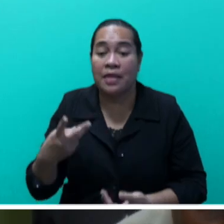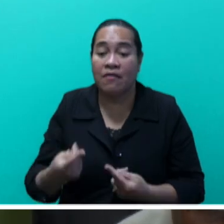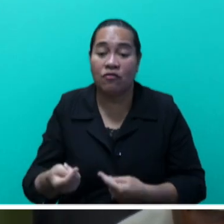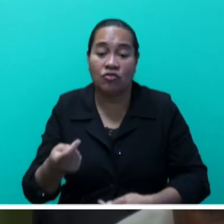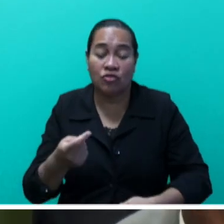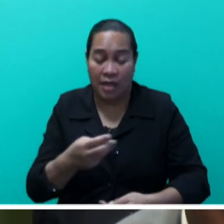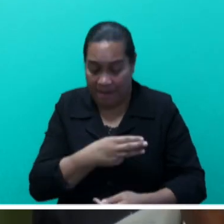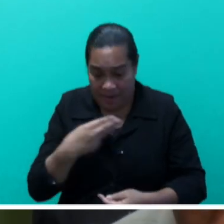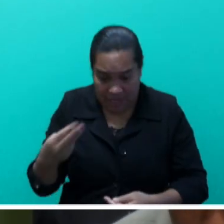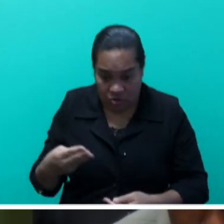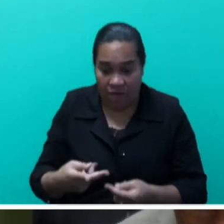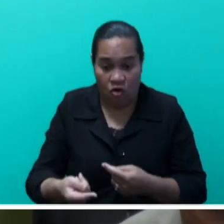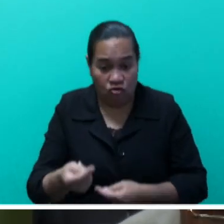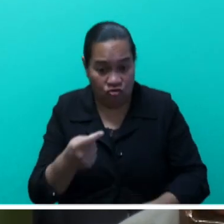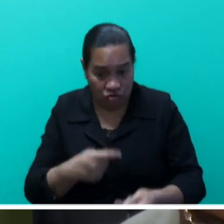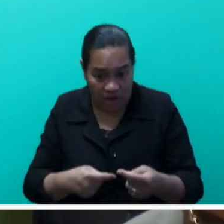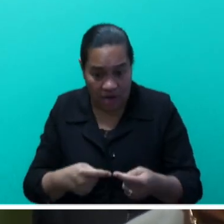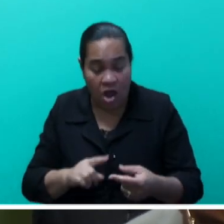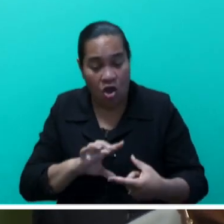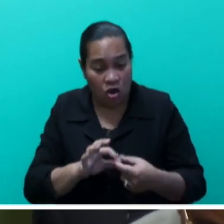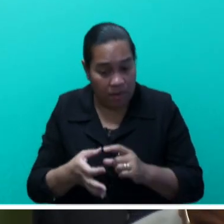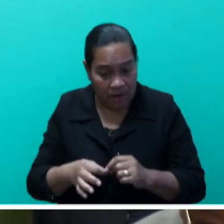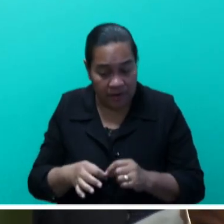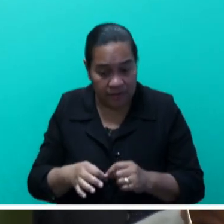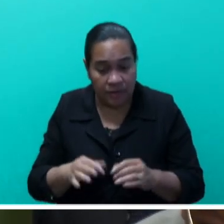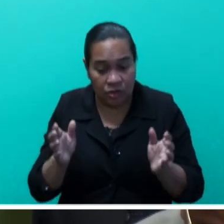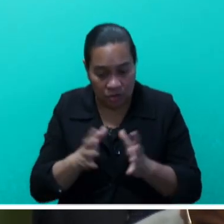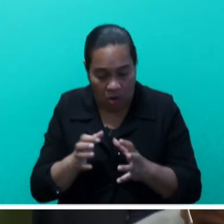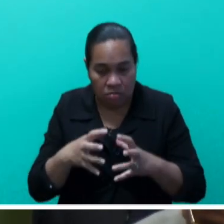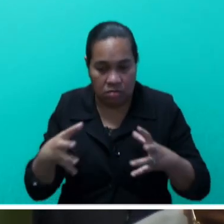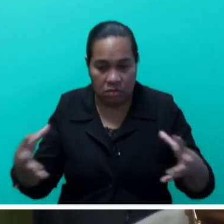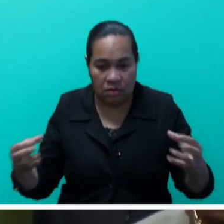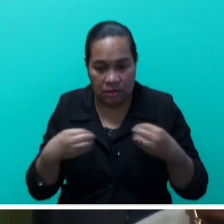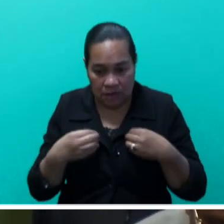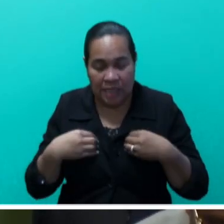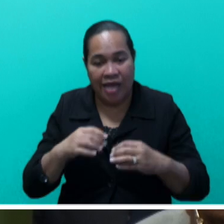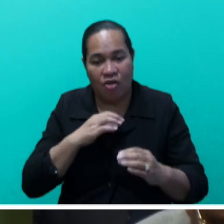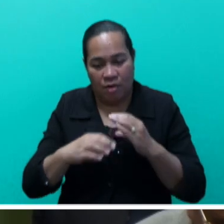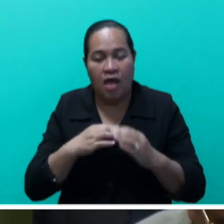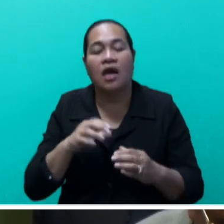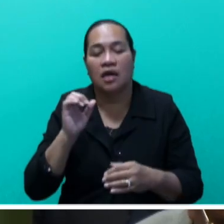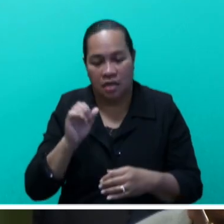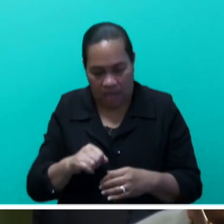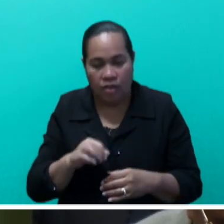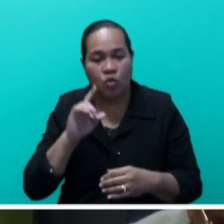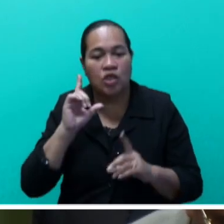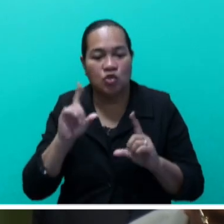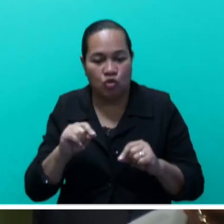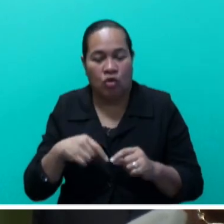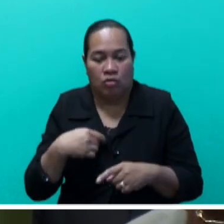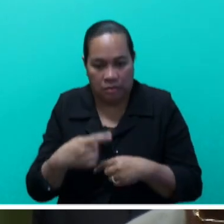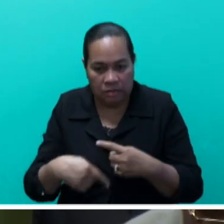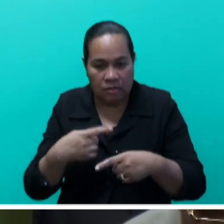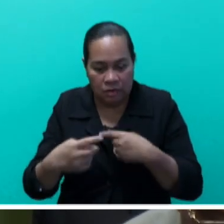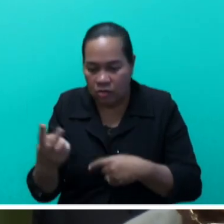Ministry for Trade, Cooperatives and Small and Medium Enterprises and Communications does conduct regular monitoring